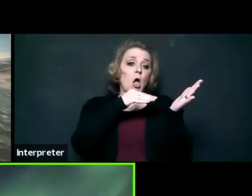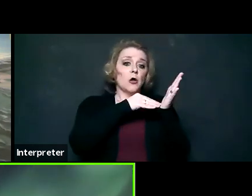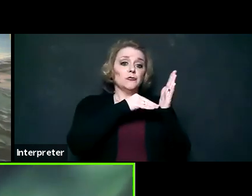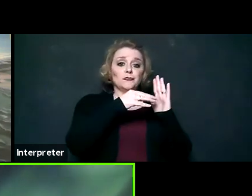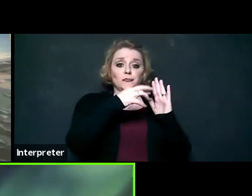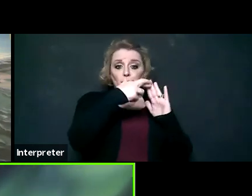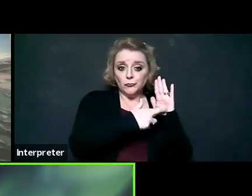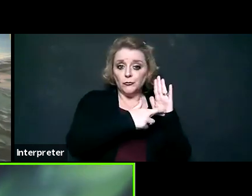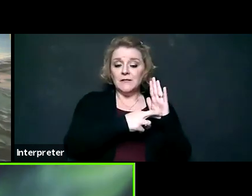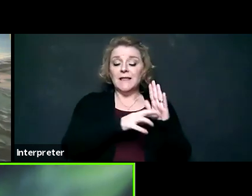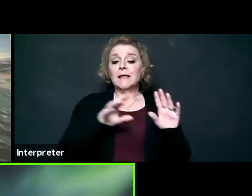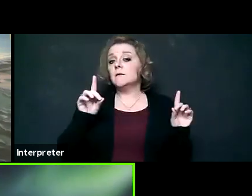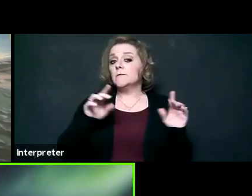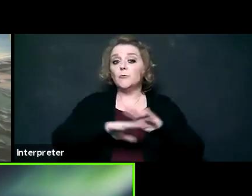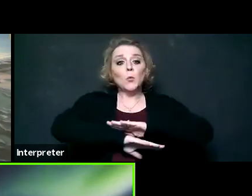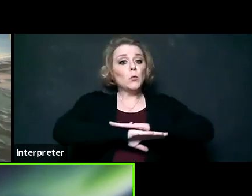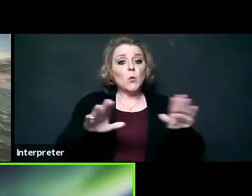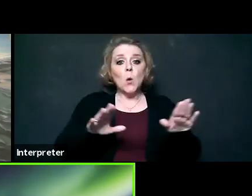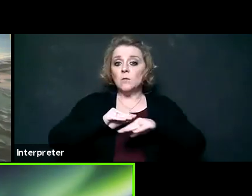see benefits right now here.